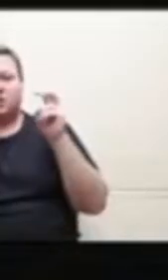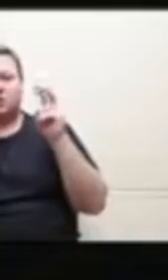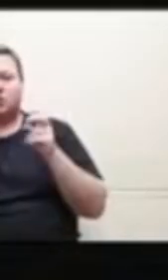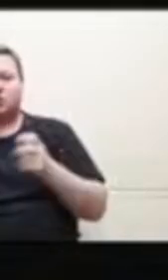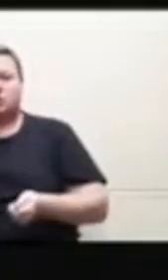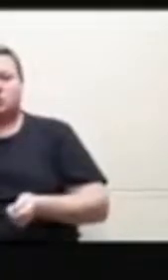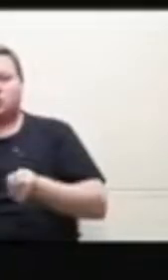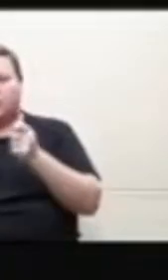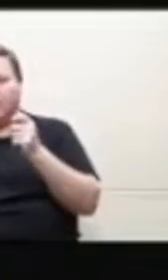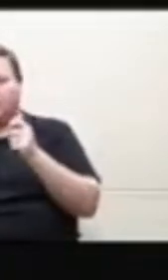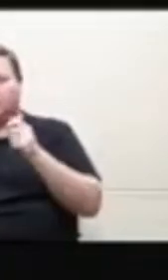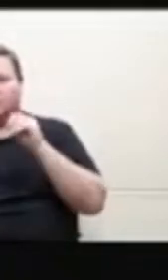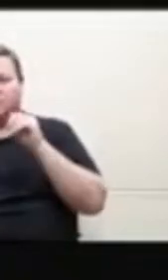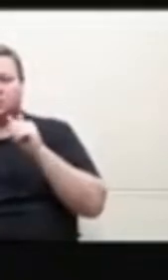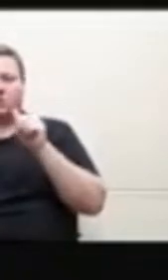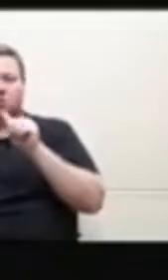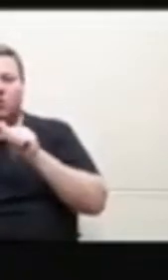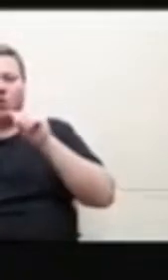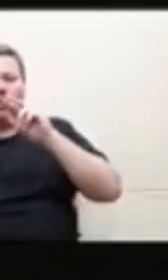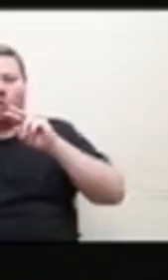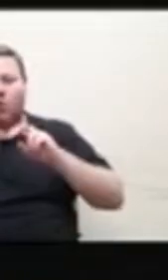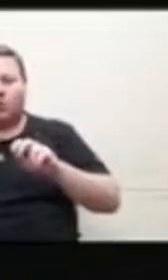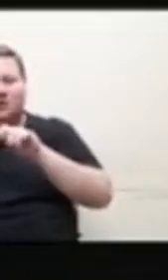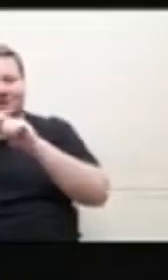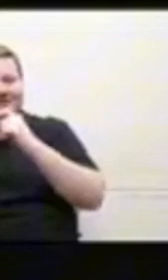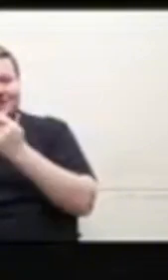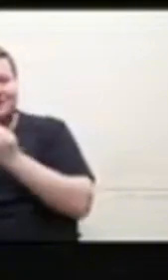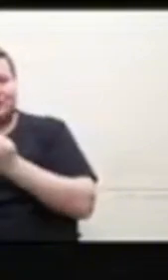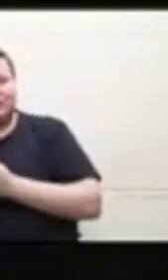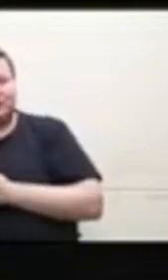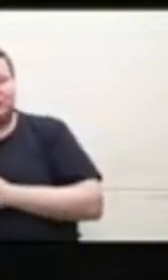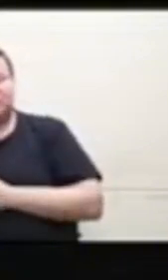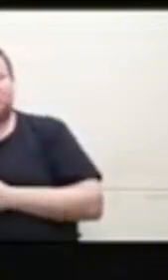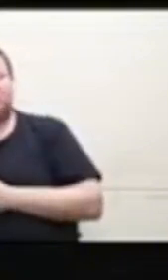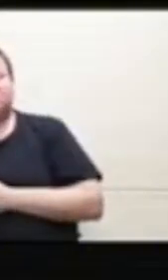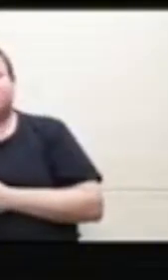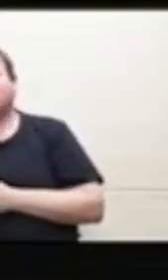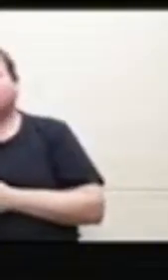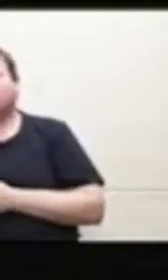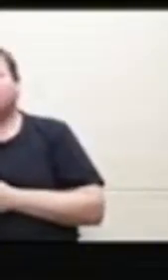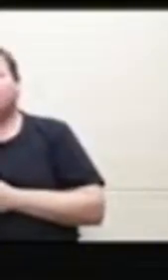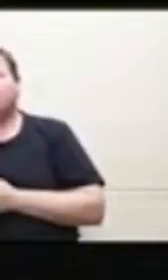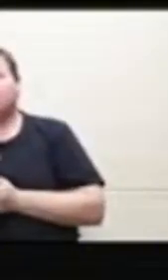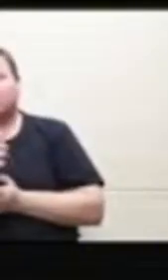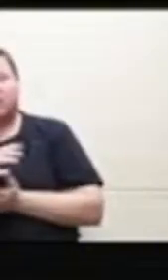the audit team highlighting the incomplete. Okay, let me go back.